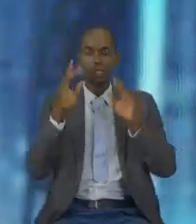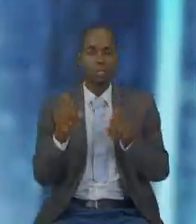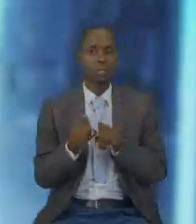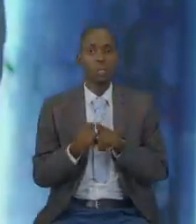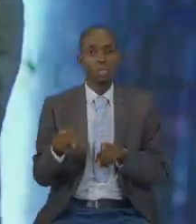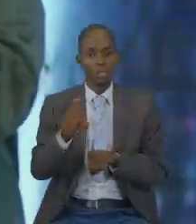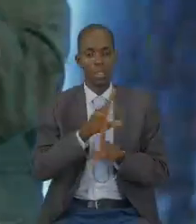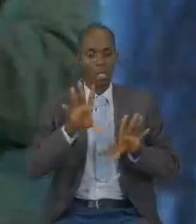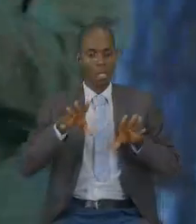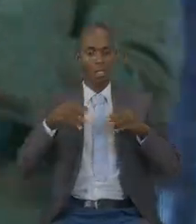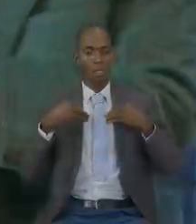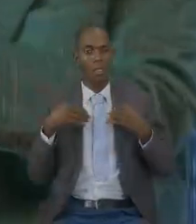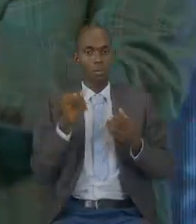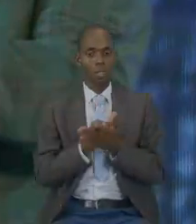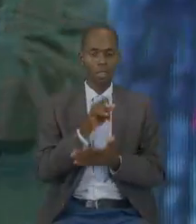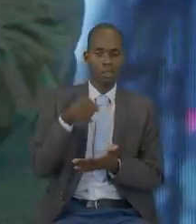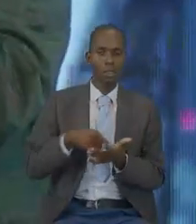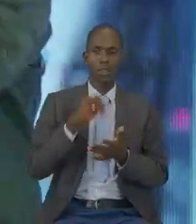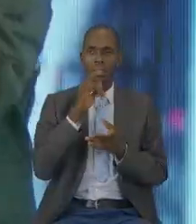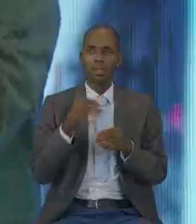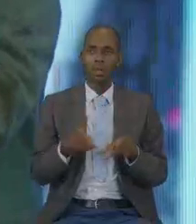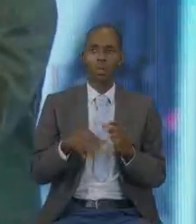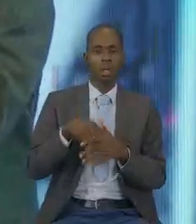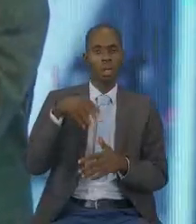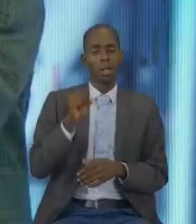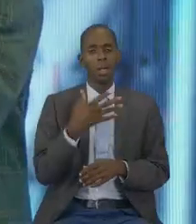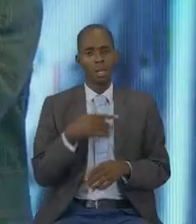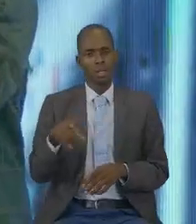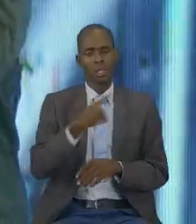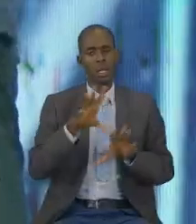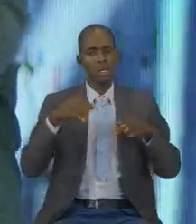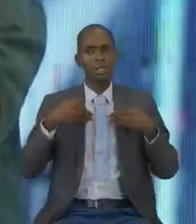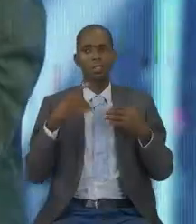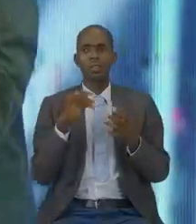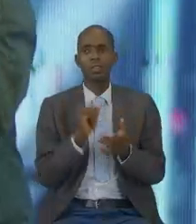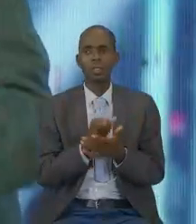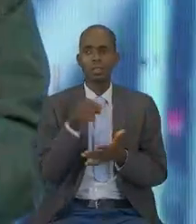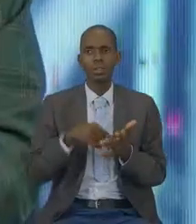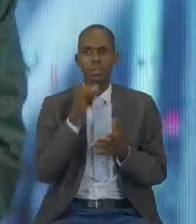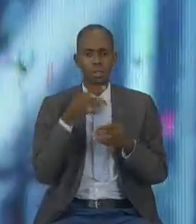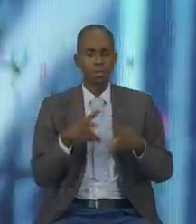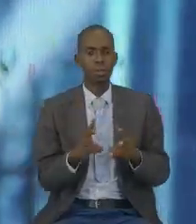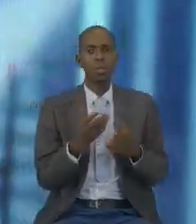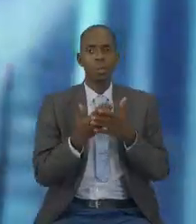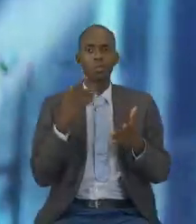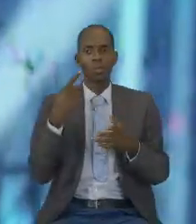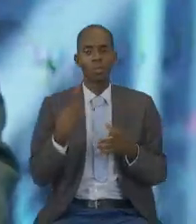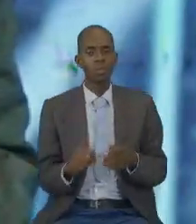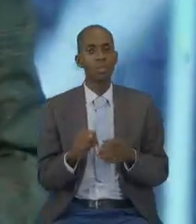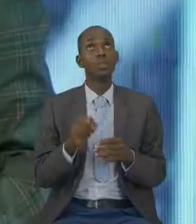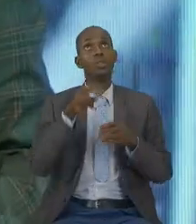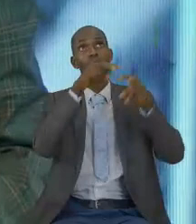that this is the way out, and this is the way right to the throne of God. And